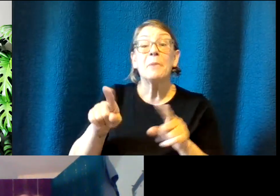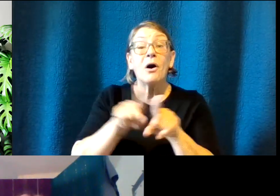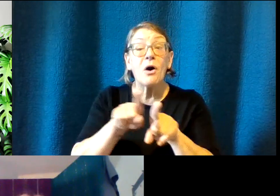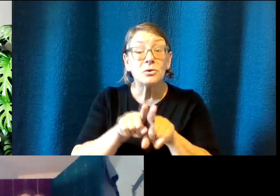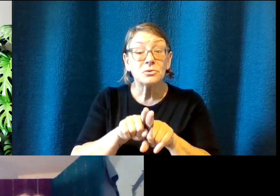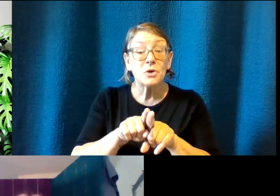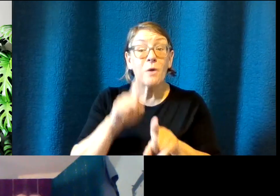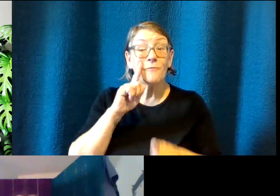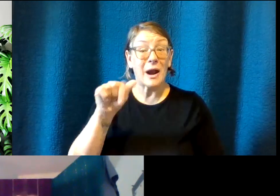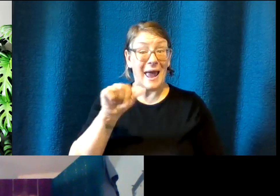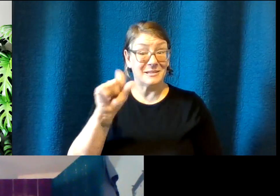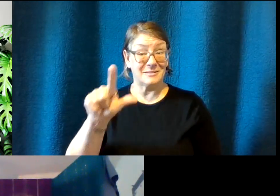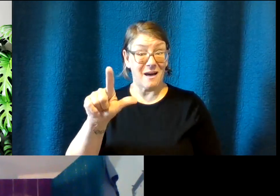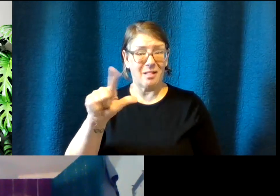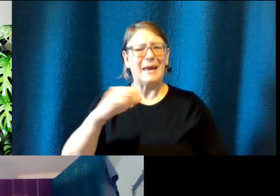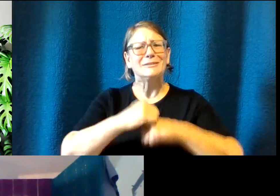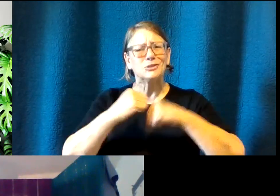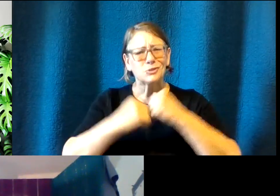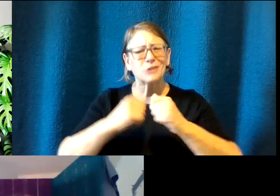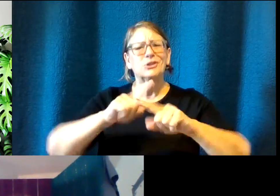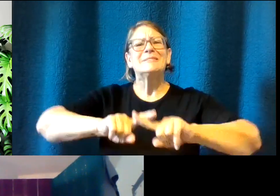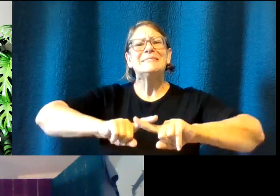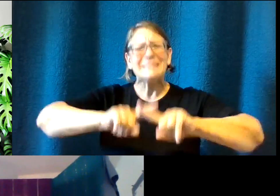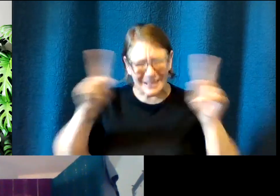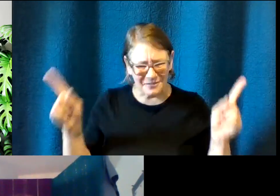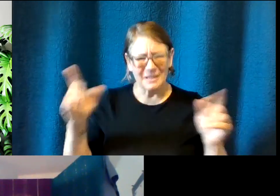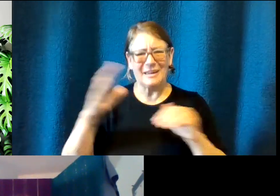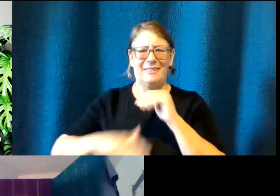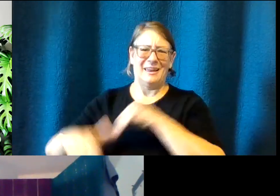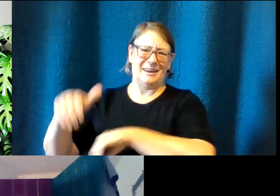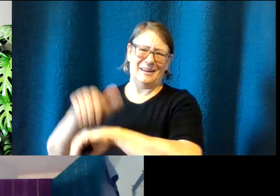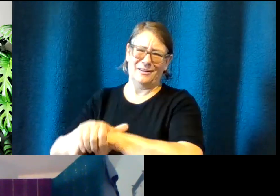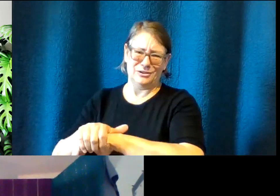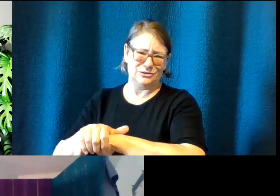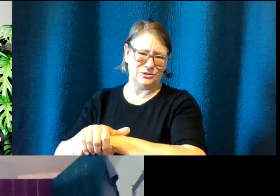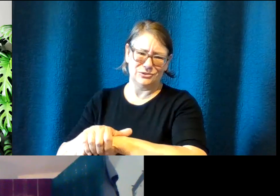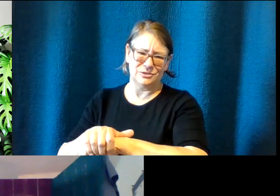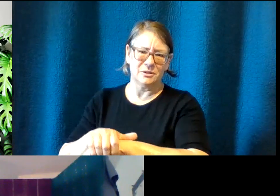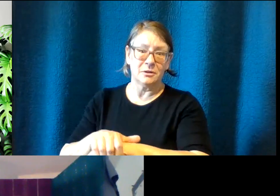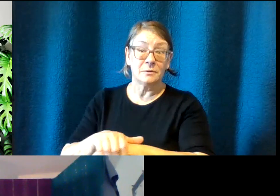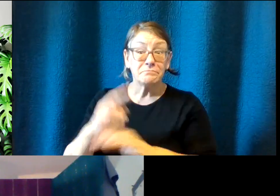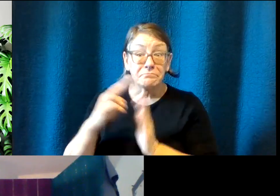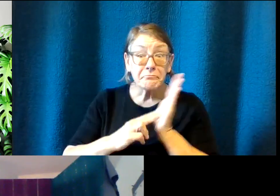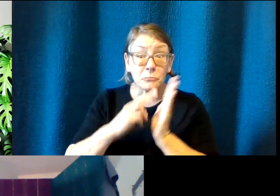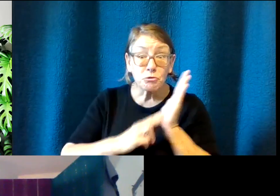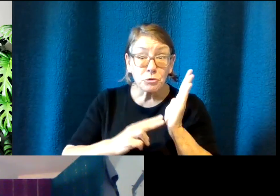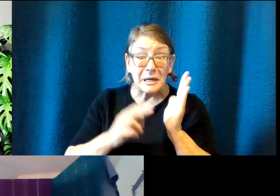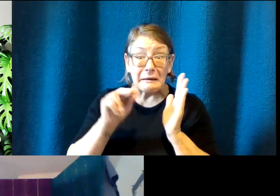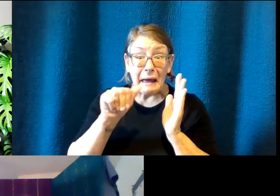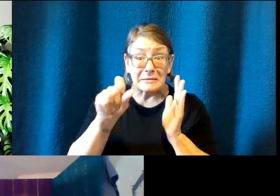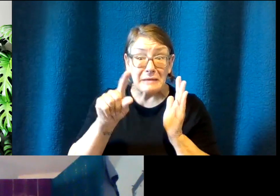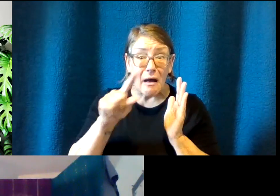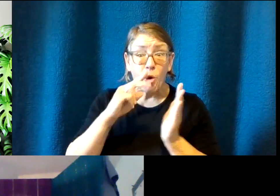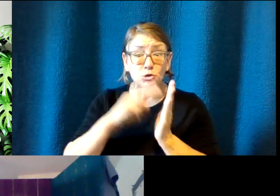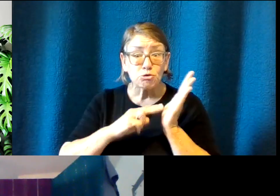you know, for ASL is structured so differently than English. So to read it is, even for somebody with really